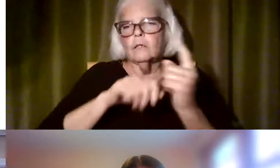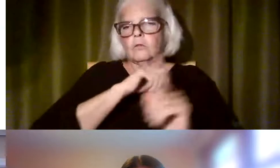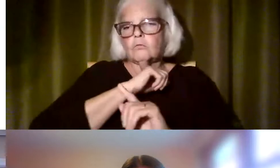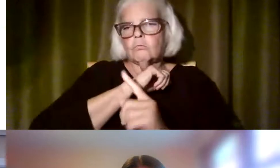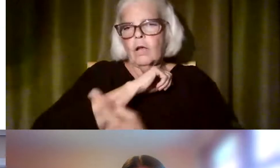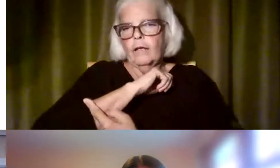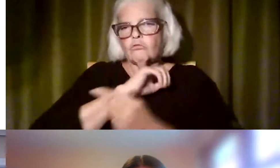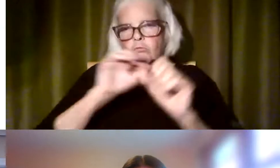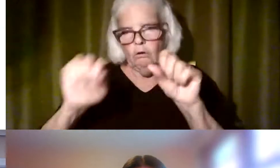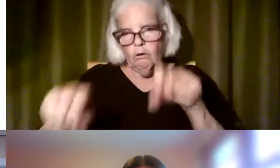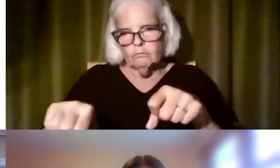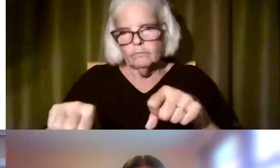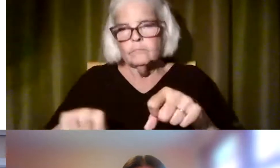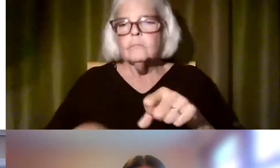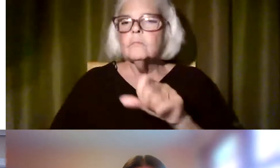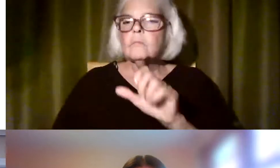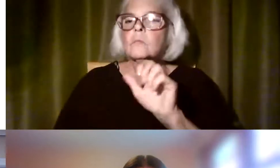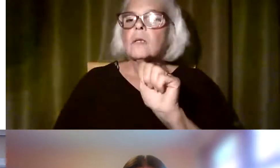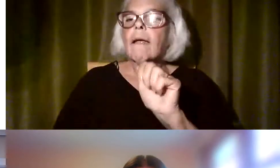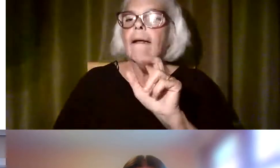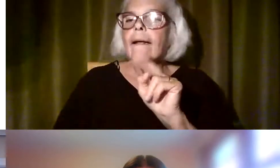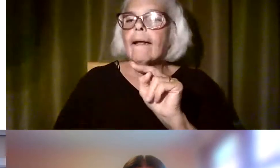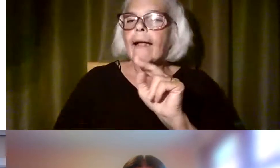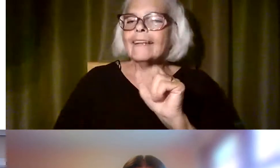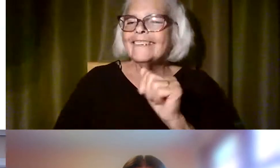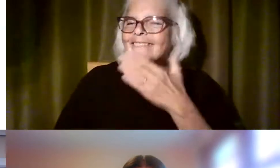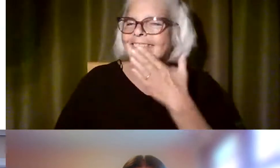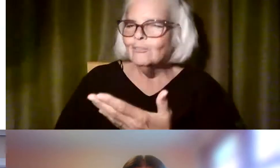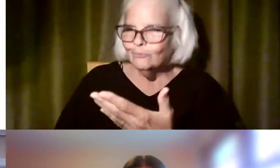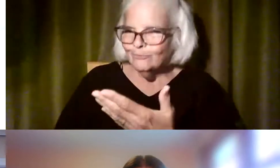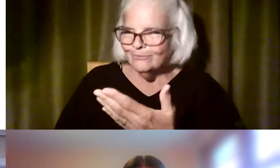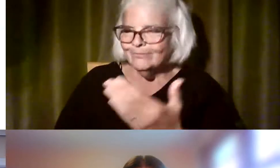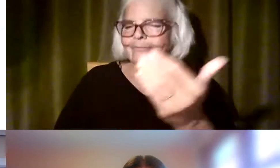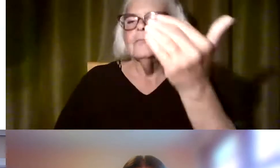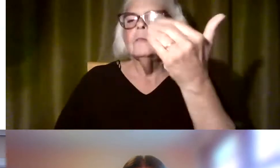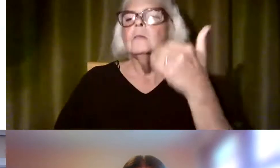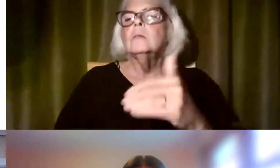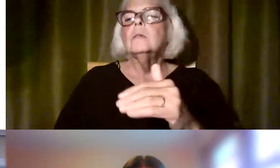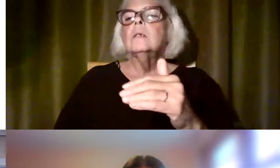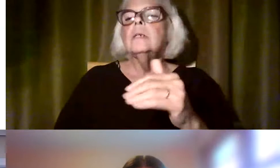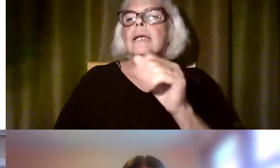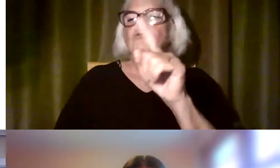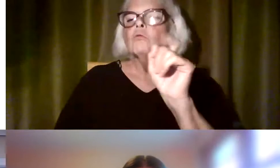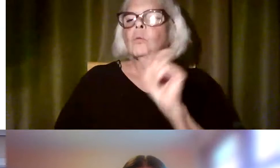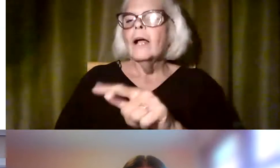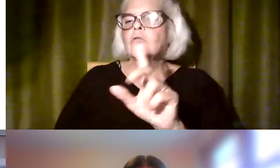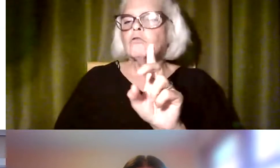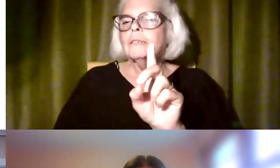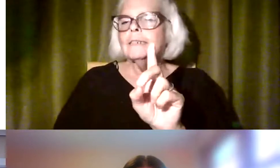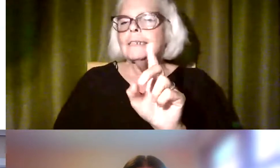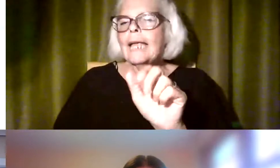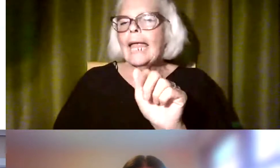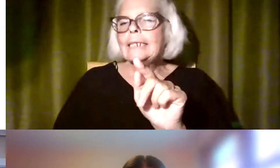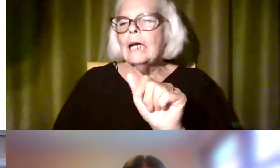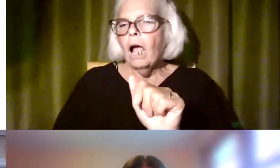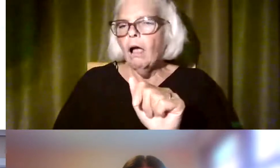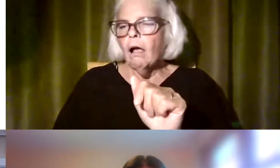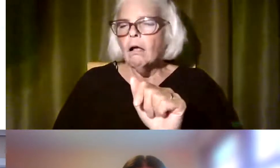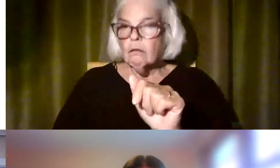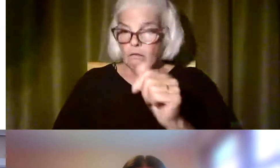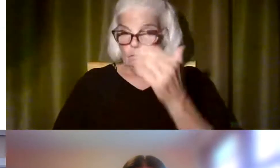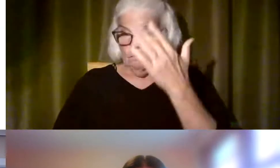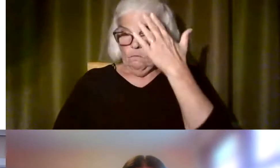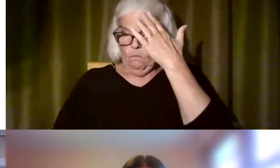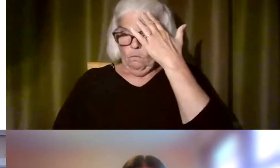Thanks. A follow-up question on data. So why the health department isn't providing the case